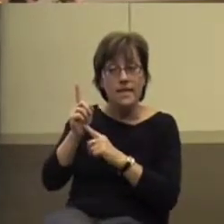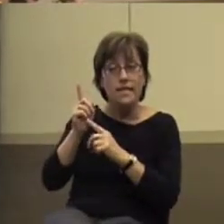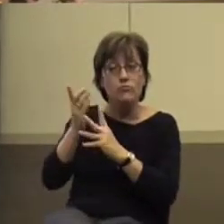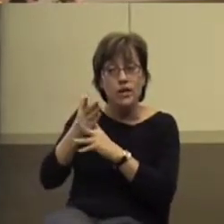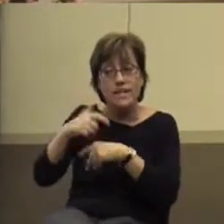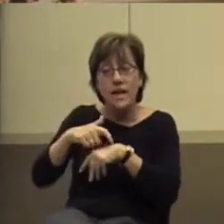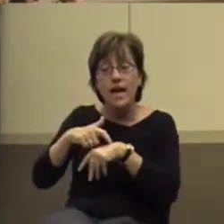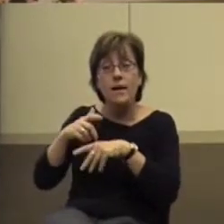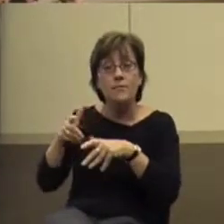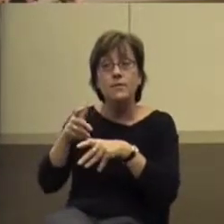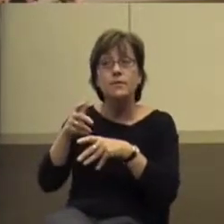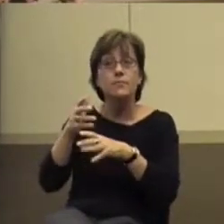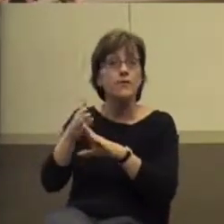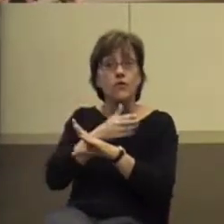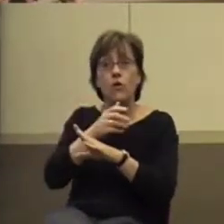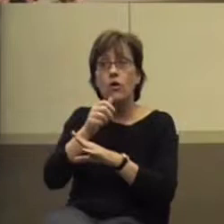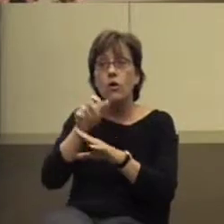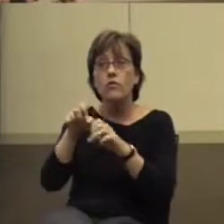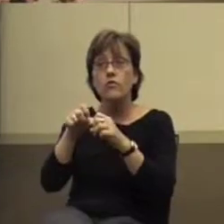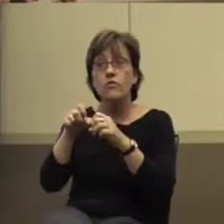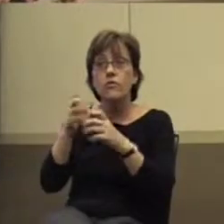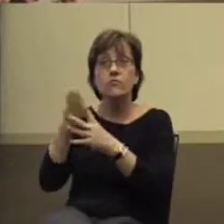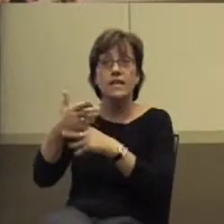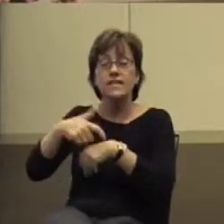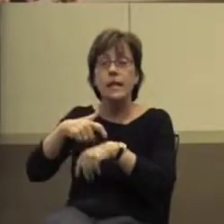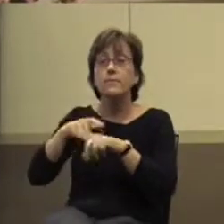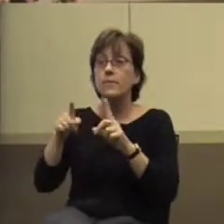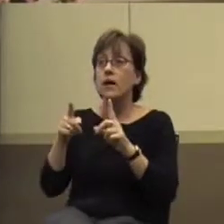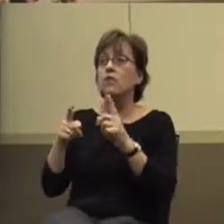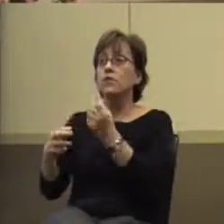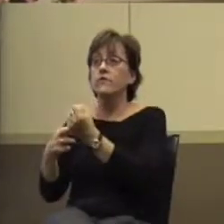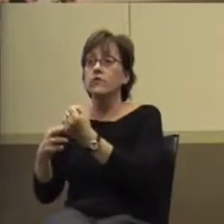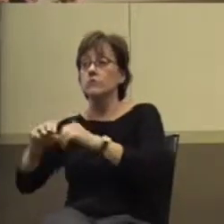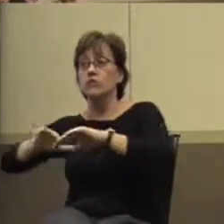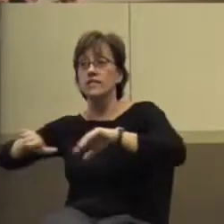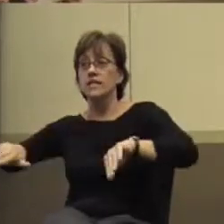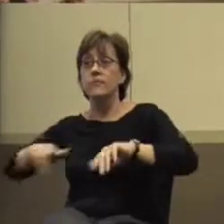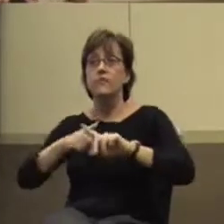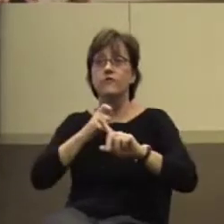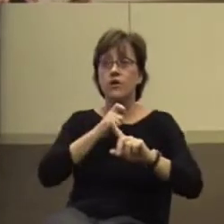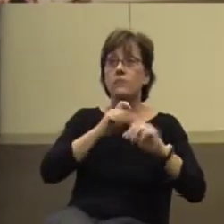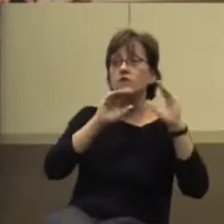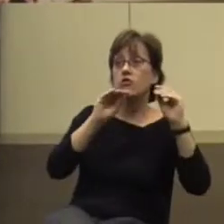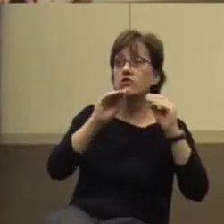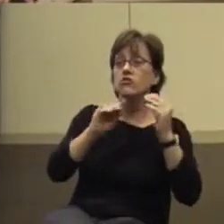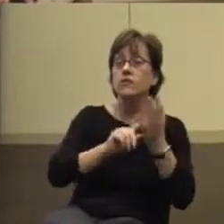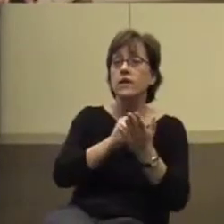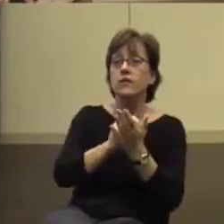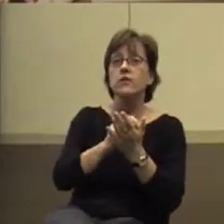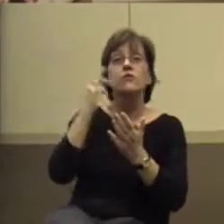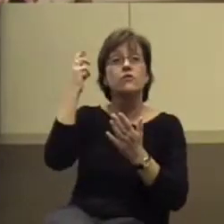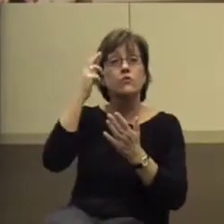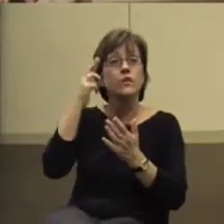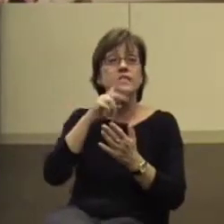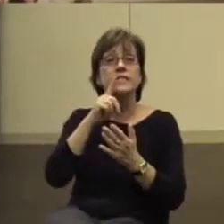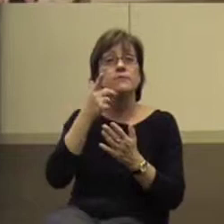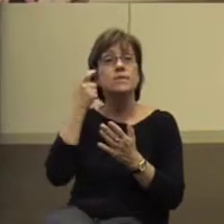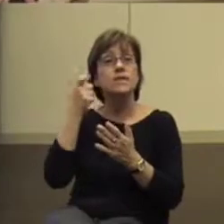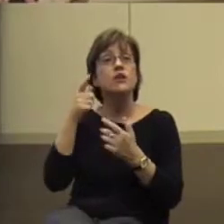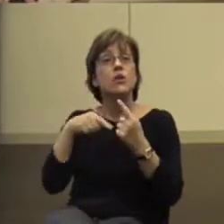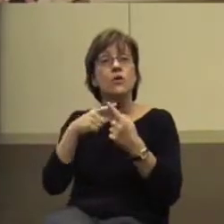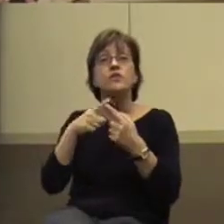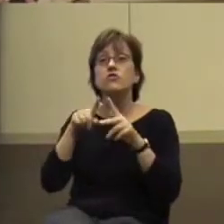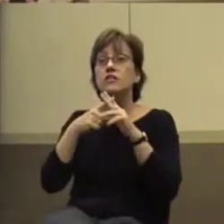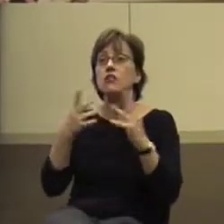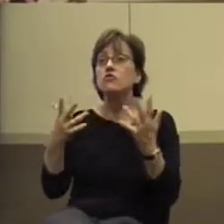or that kind of thing, like before she gets the break. But the reinforcers were really kept separate from the instructional periods. And there was a reason for that, was because when you